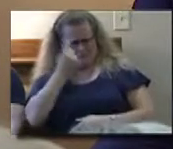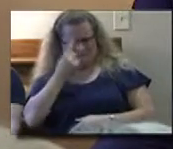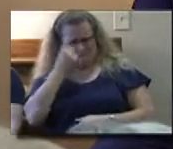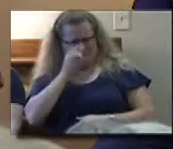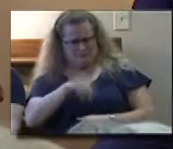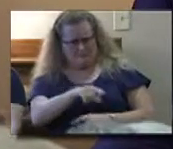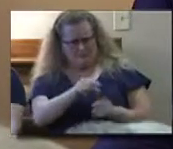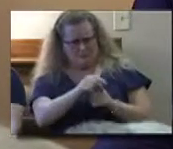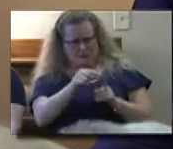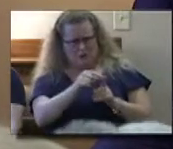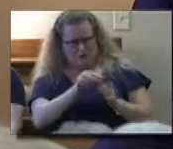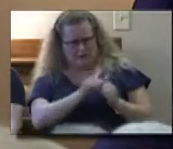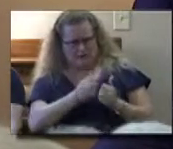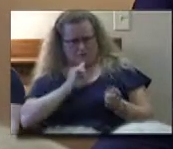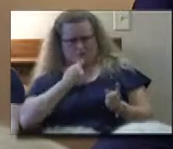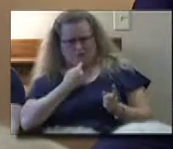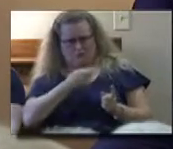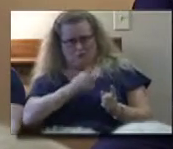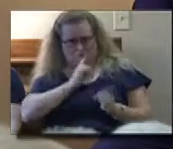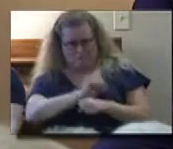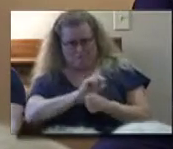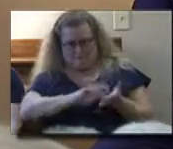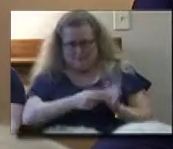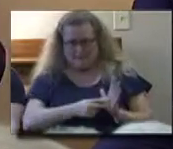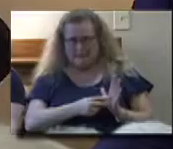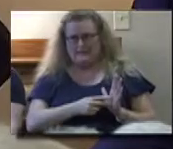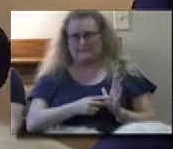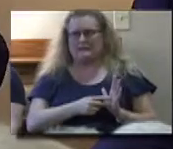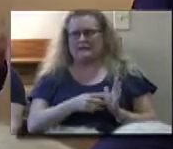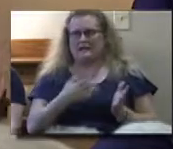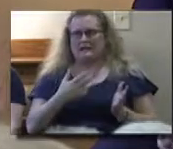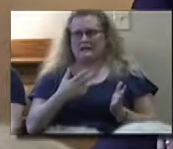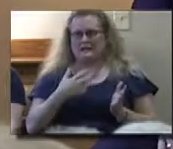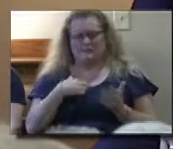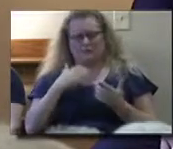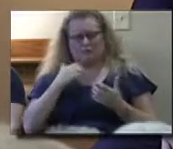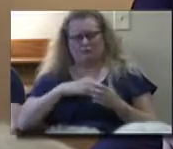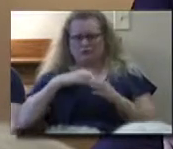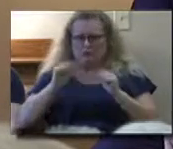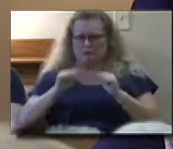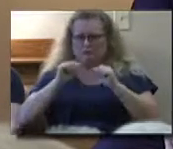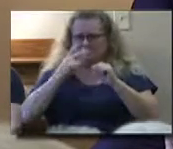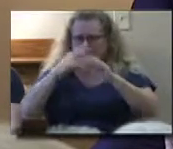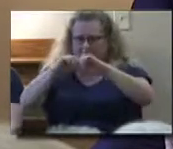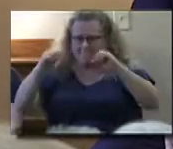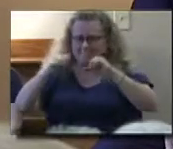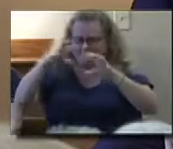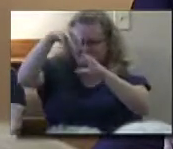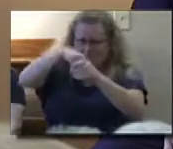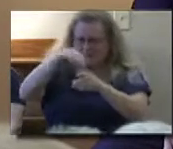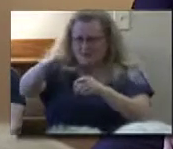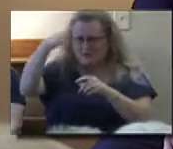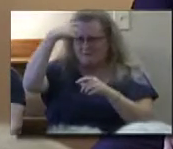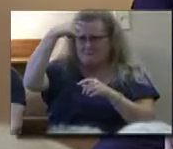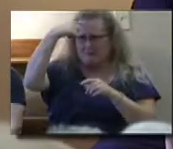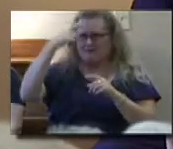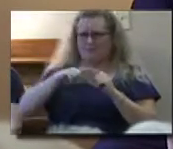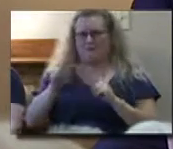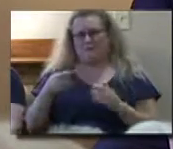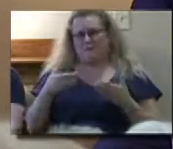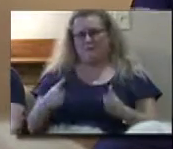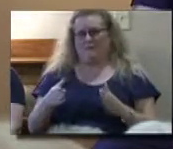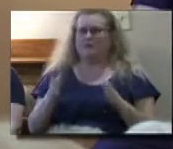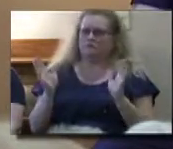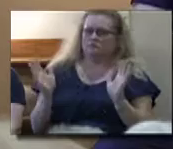I'm not sure how serious they are. I have to get into their heads. The only way to do that is by